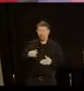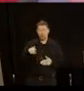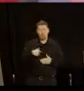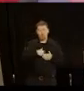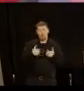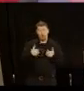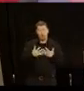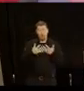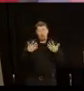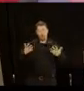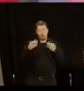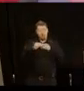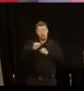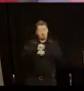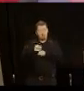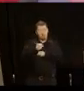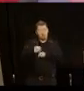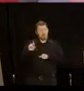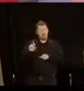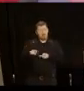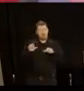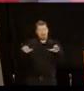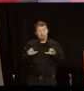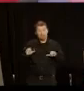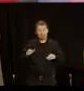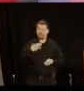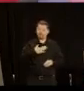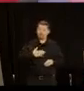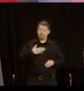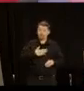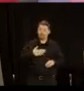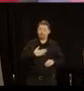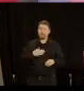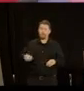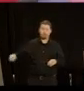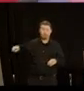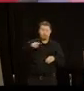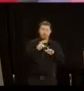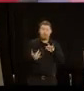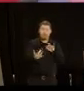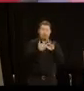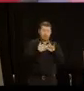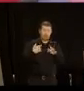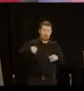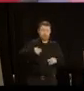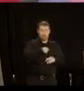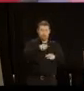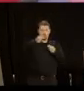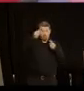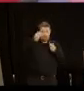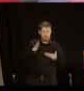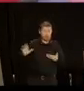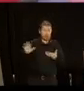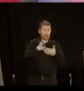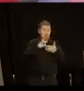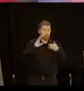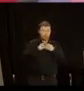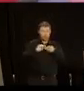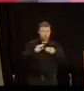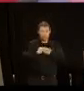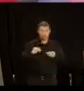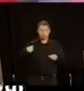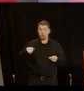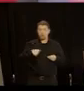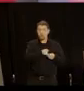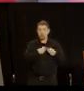we have a lot of work to do. Please make sure you reach out to us and share your stories and your information so we can continue to do the right thing